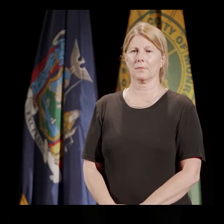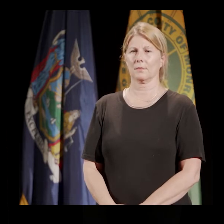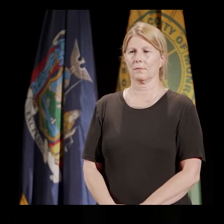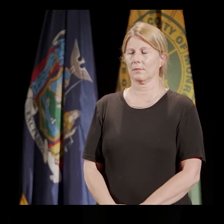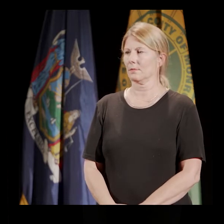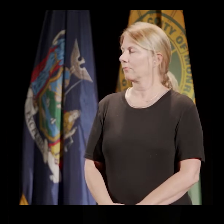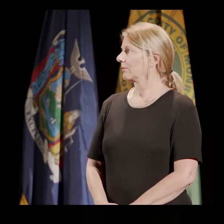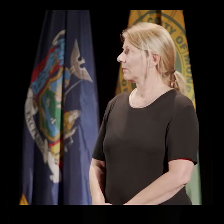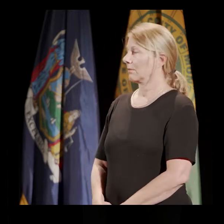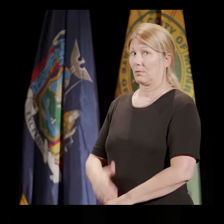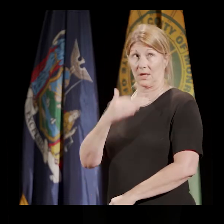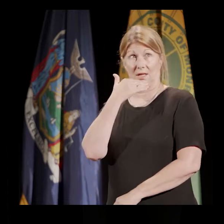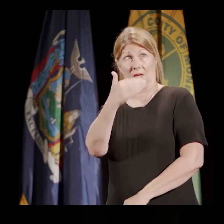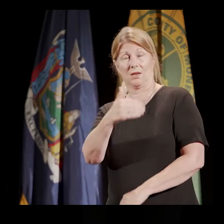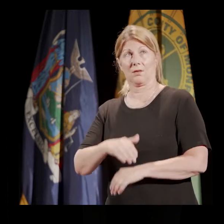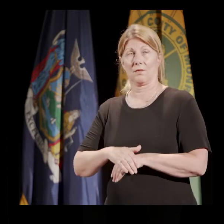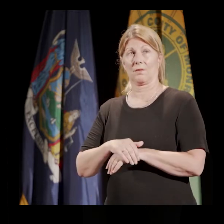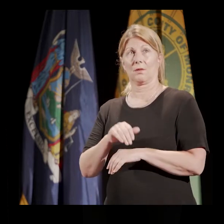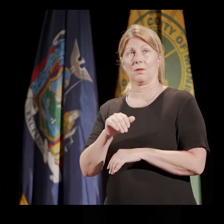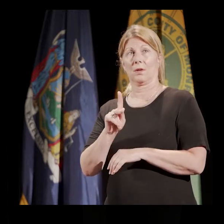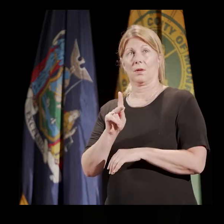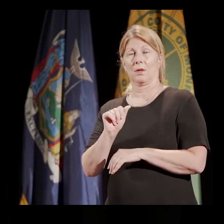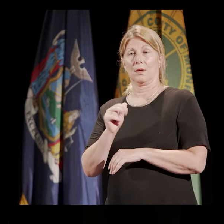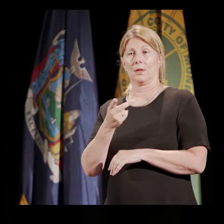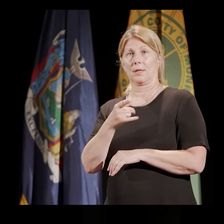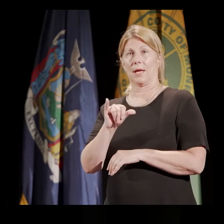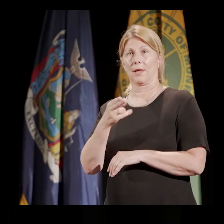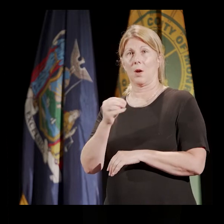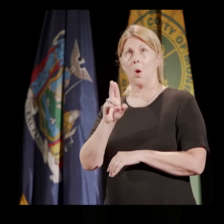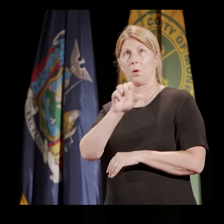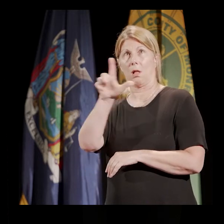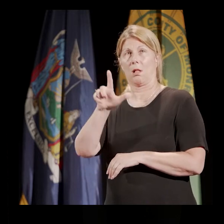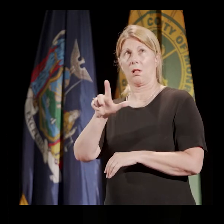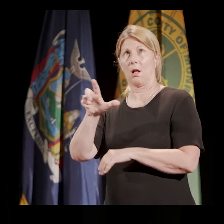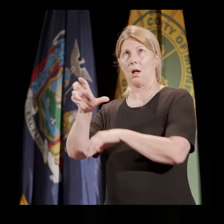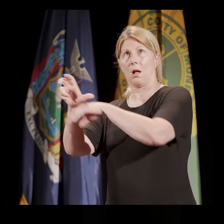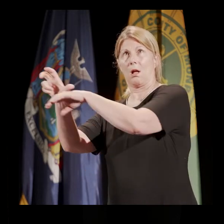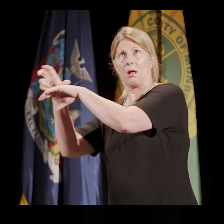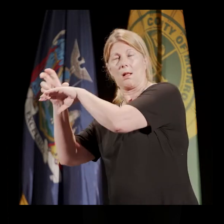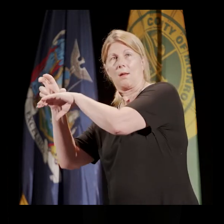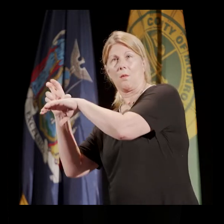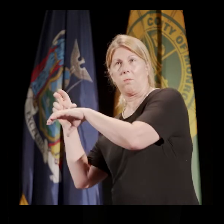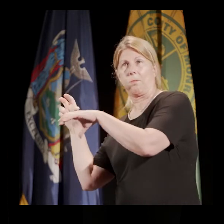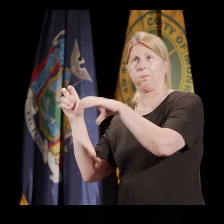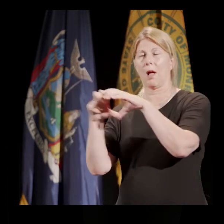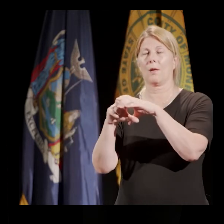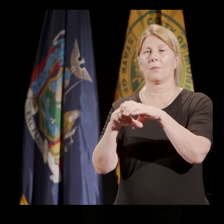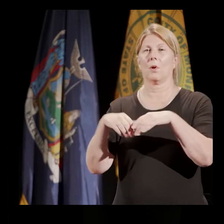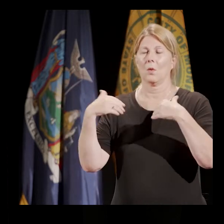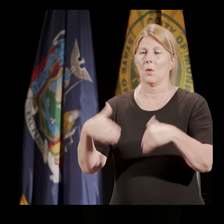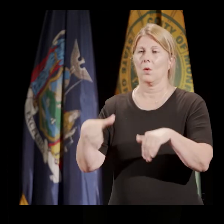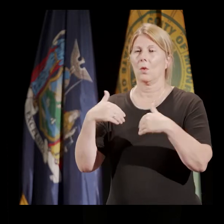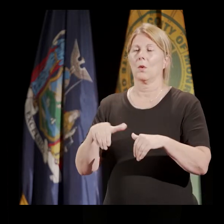thanks to Kathy Hopo and our state delegation. They dedicated $100 million to fully fund the Inner Loop North. The conversation